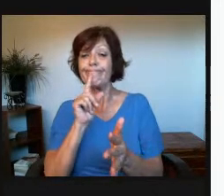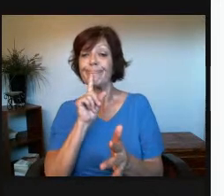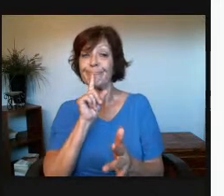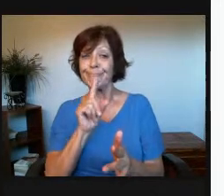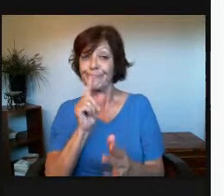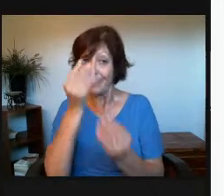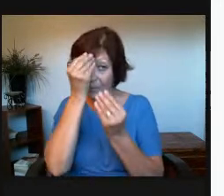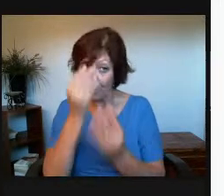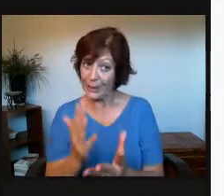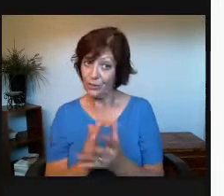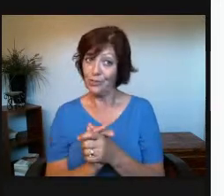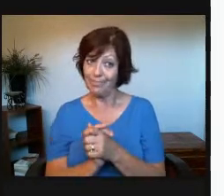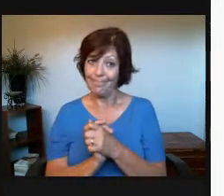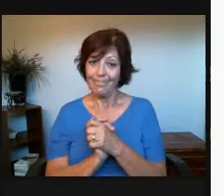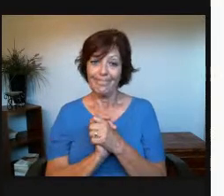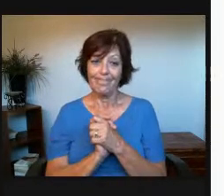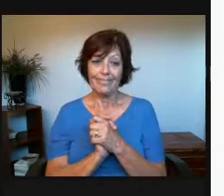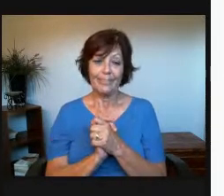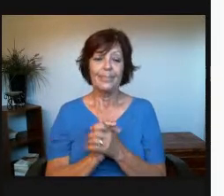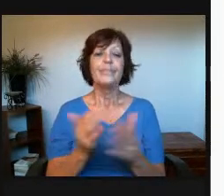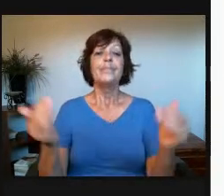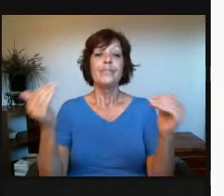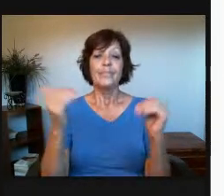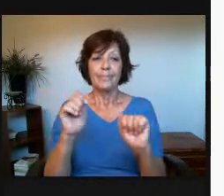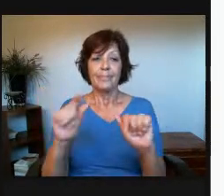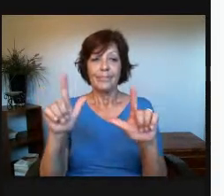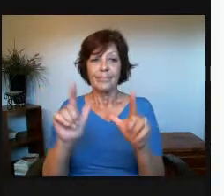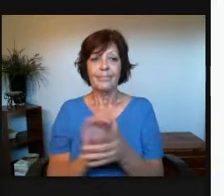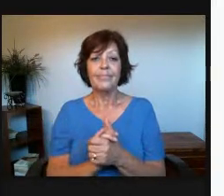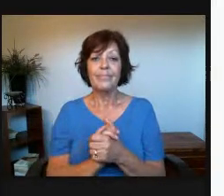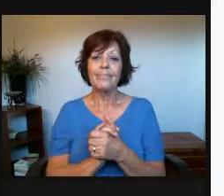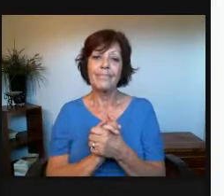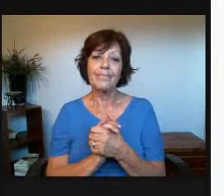media. Next slide, please.